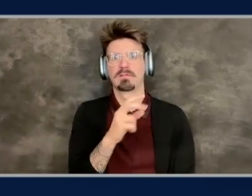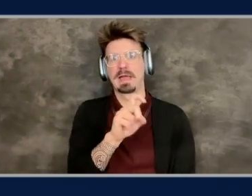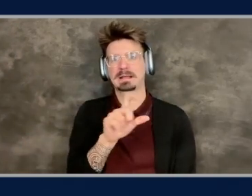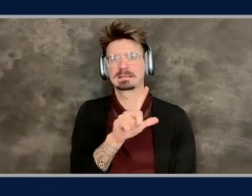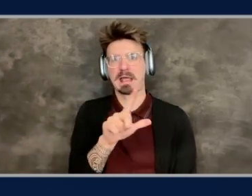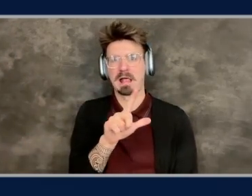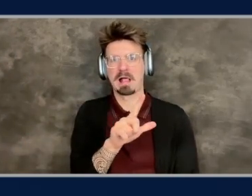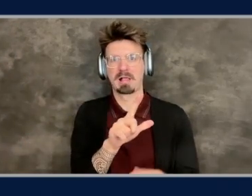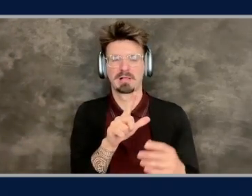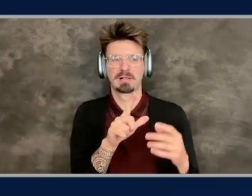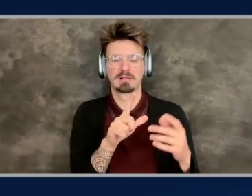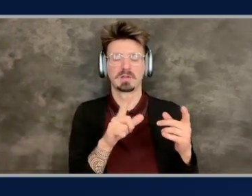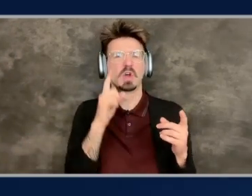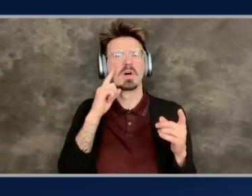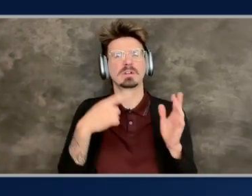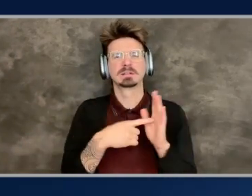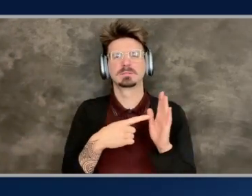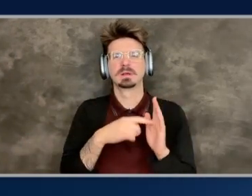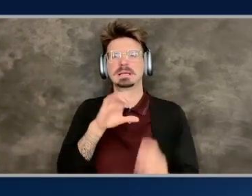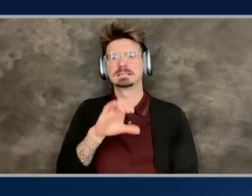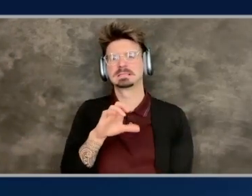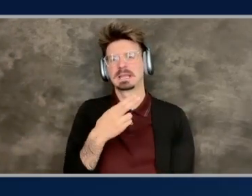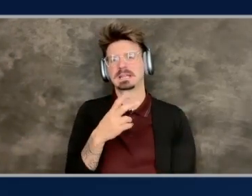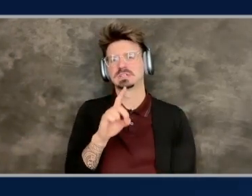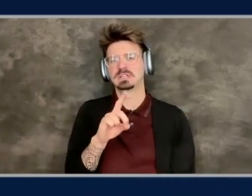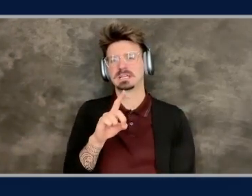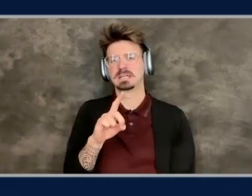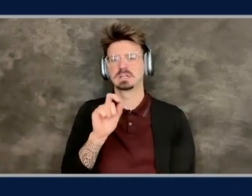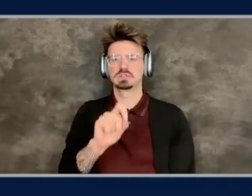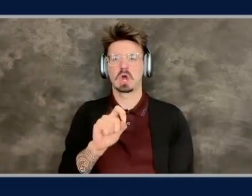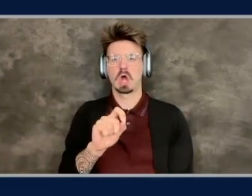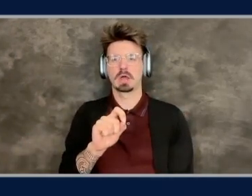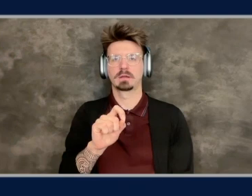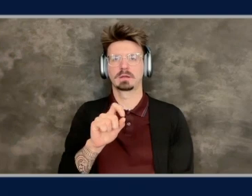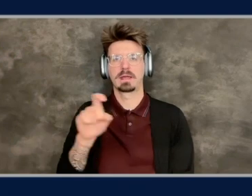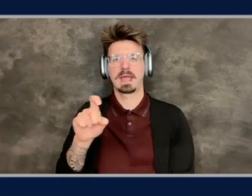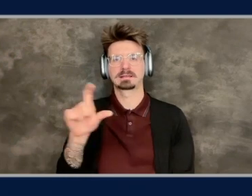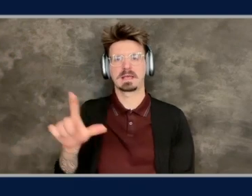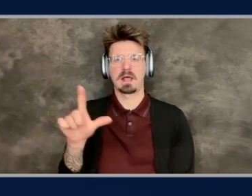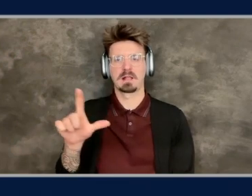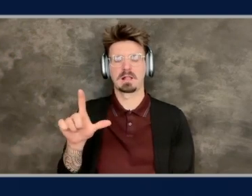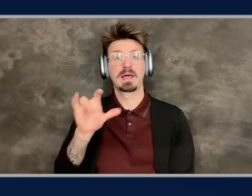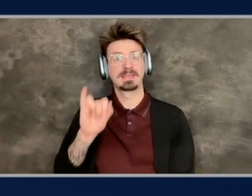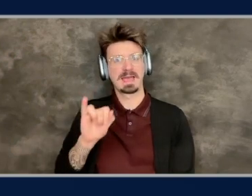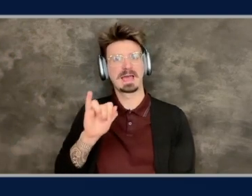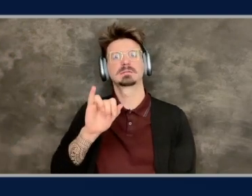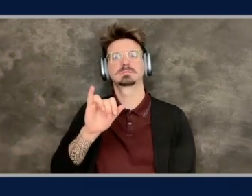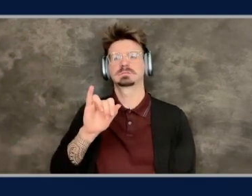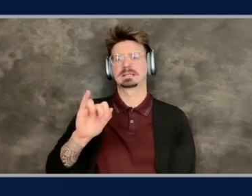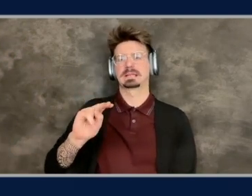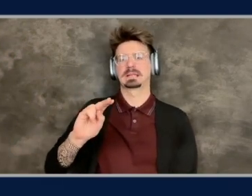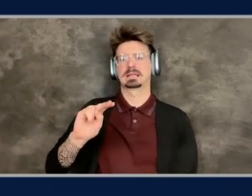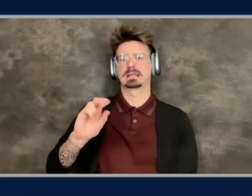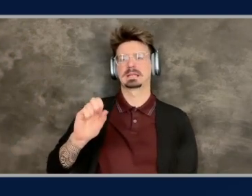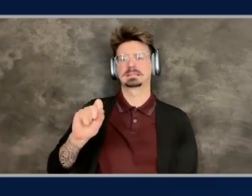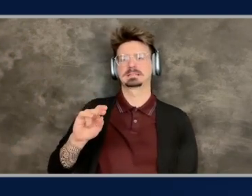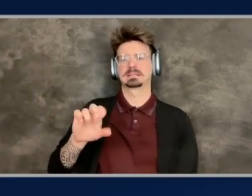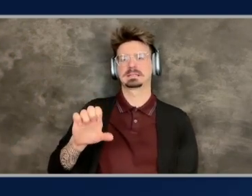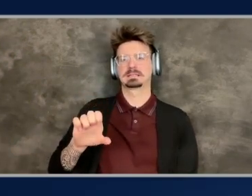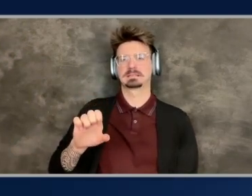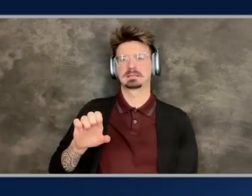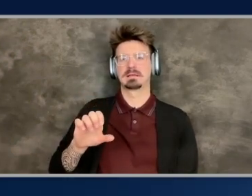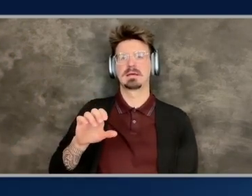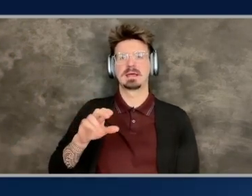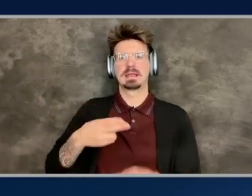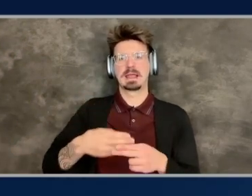name C8G.extra large. That's our instance name. And that extra large is the t-shirt size, right,